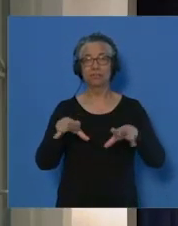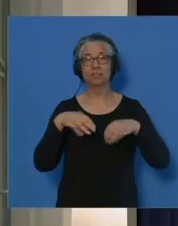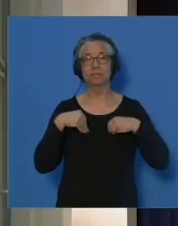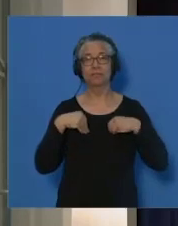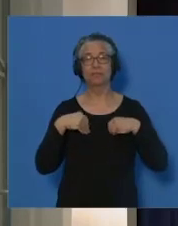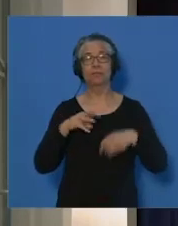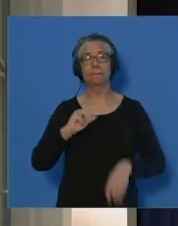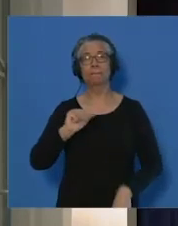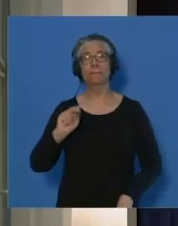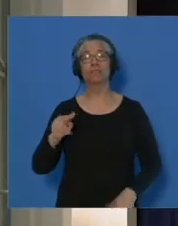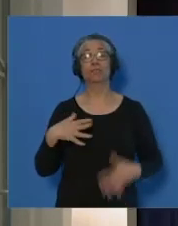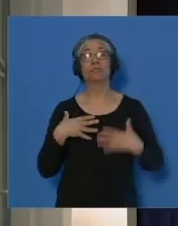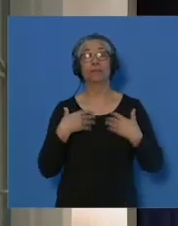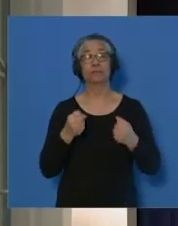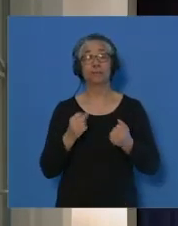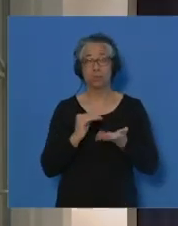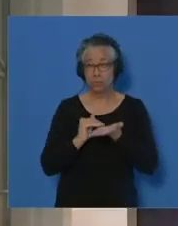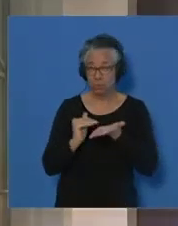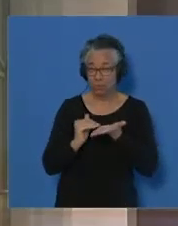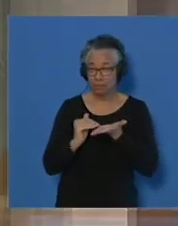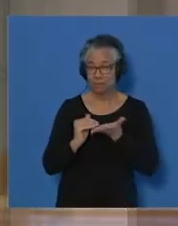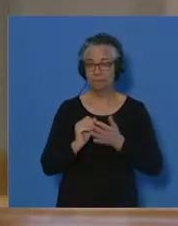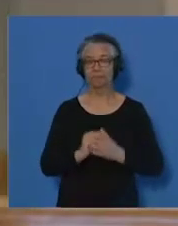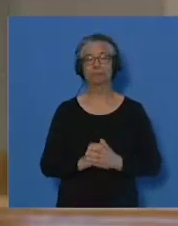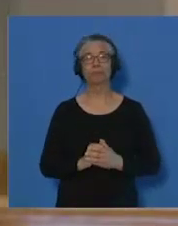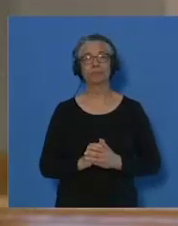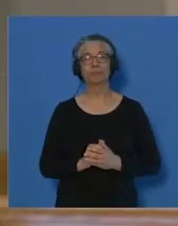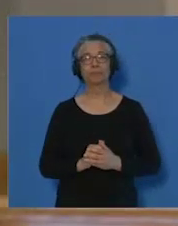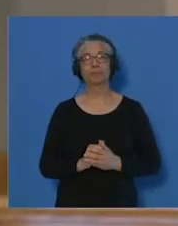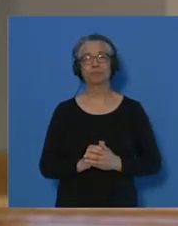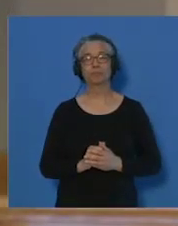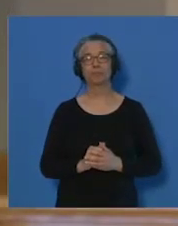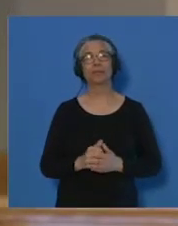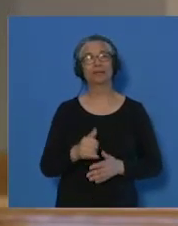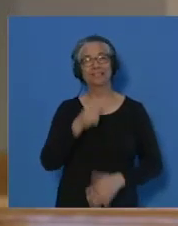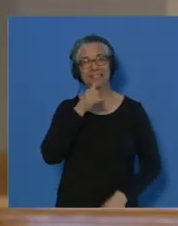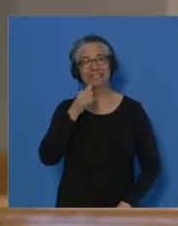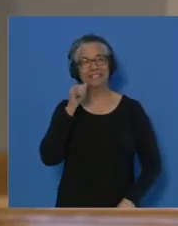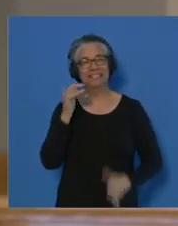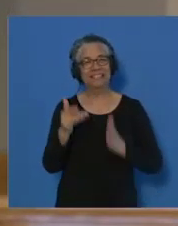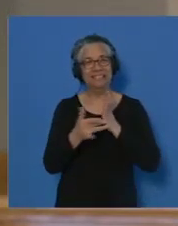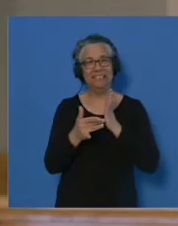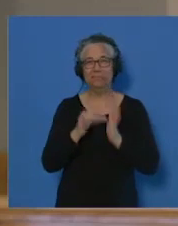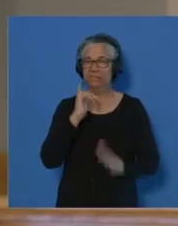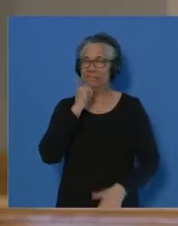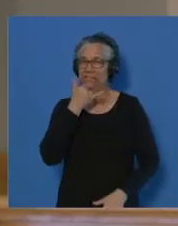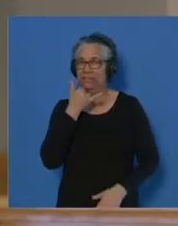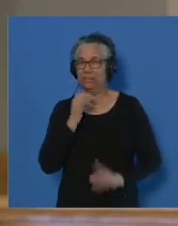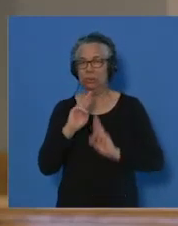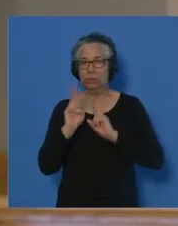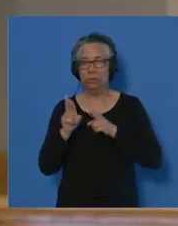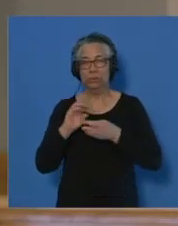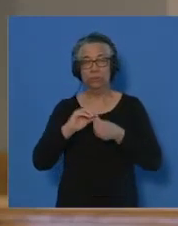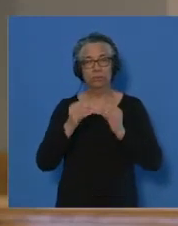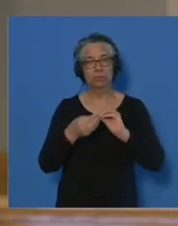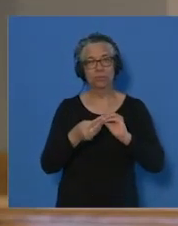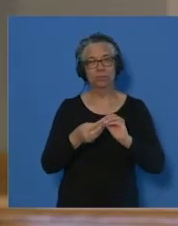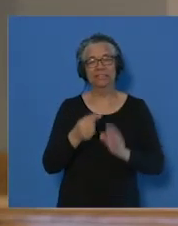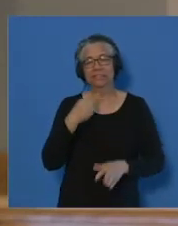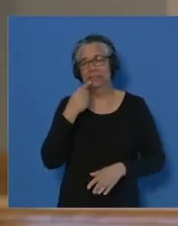Health. Excuse me. Yesterday, we did have a technical error with respect to the reporting of the numbers, and we